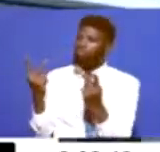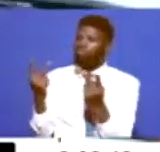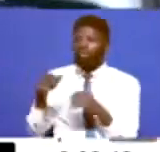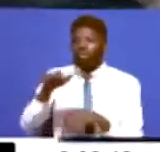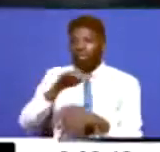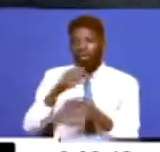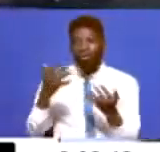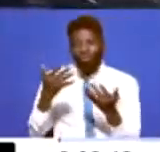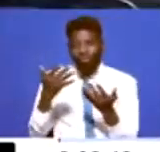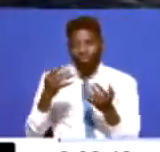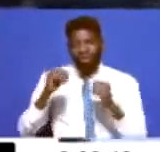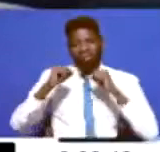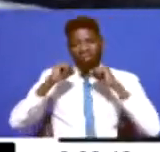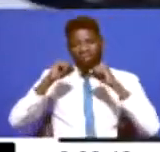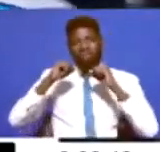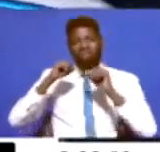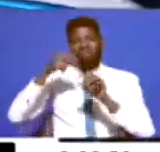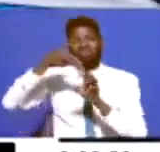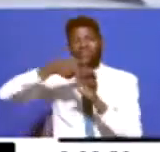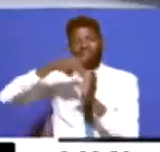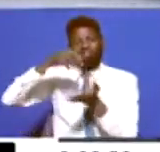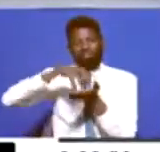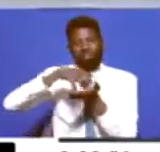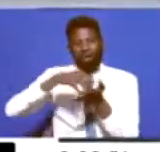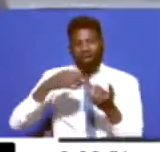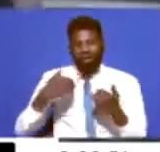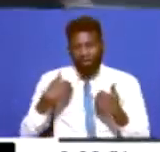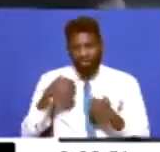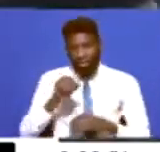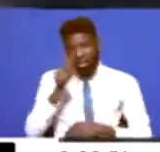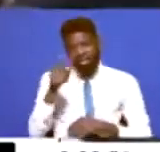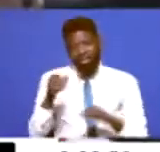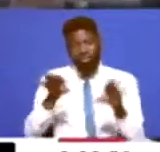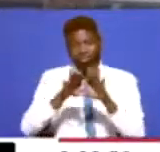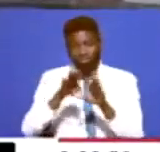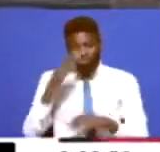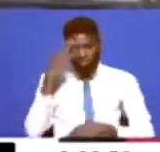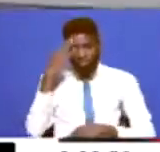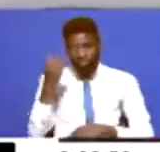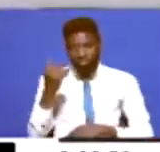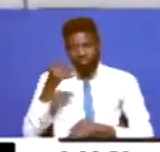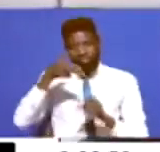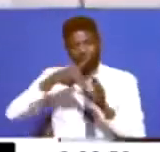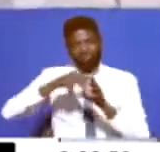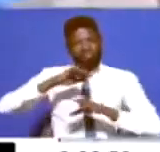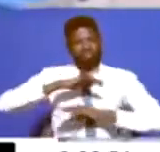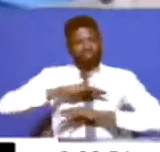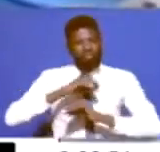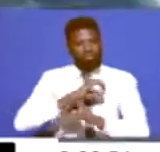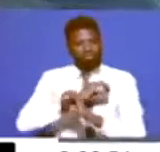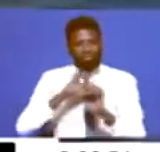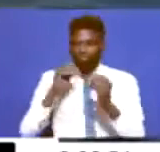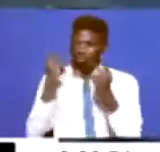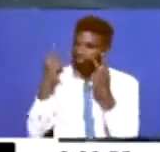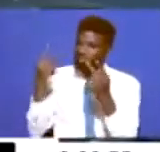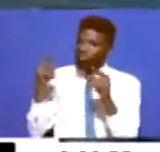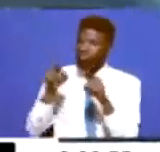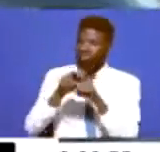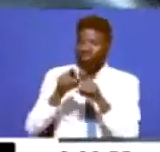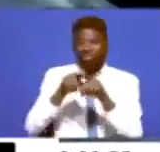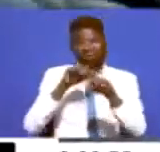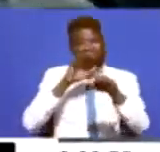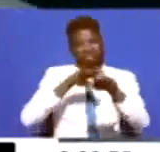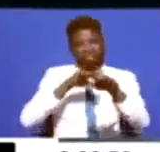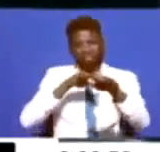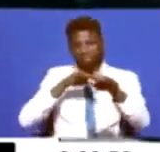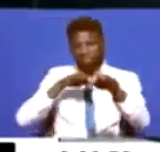oil dealers, as others remain closed due to the fuel shortage. The queues can be seen spilling over to the streets and